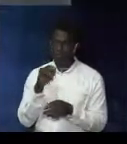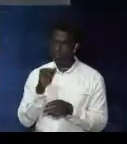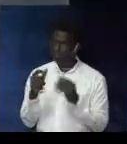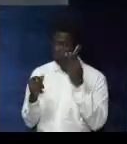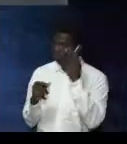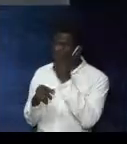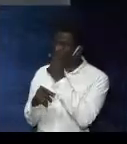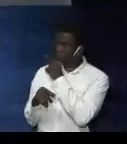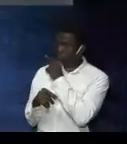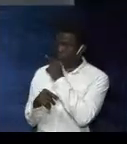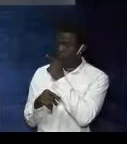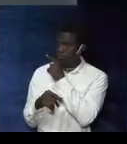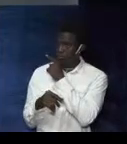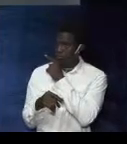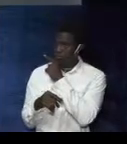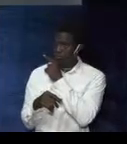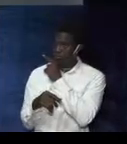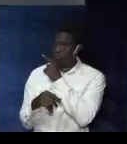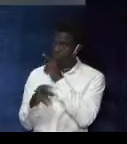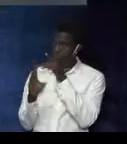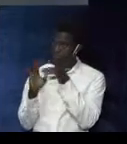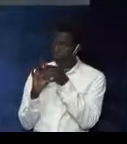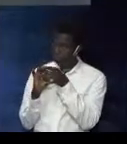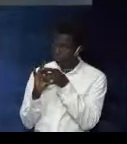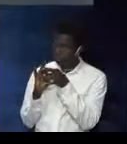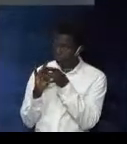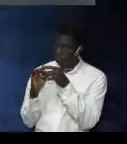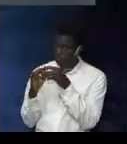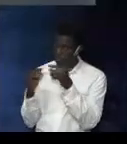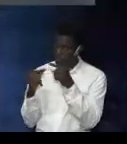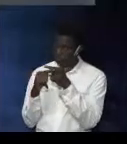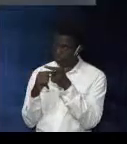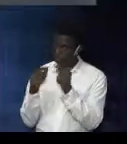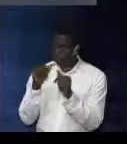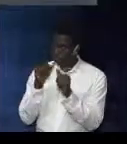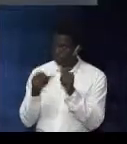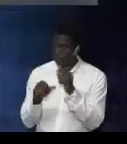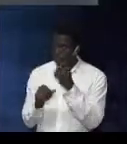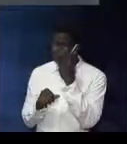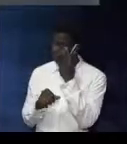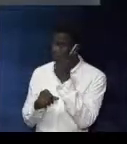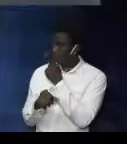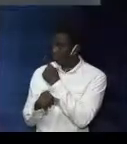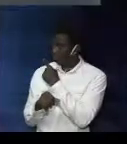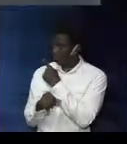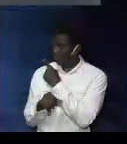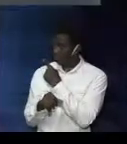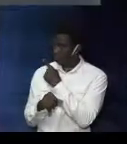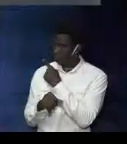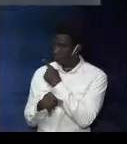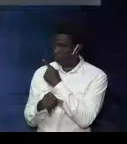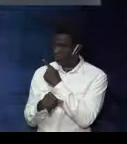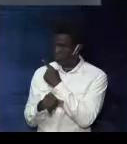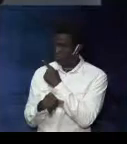A diagonal in this case will join the opposite angle. That's one diagonal.